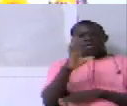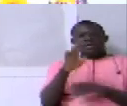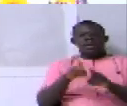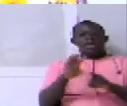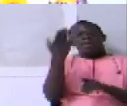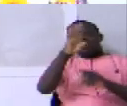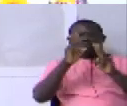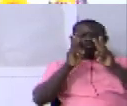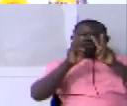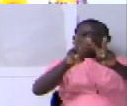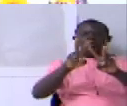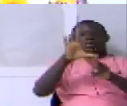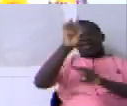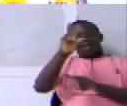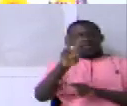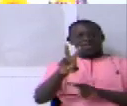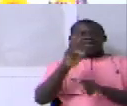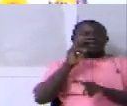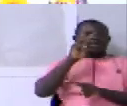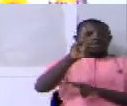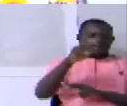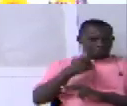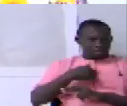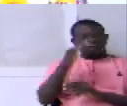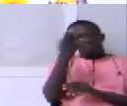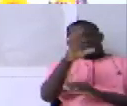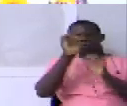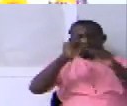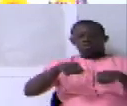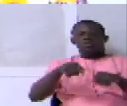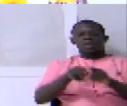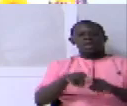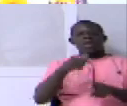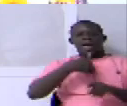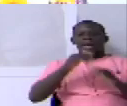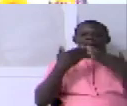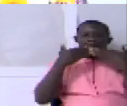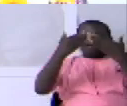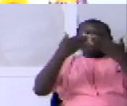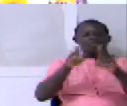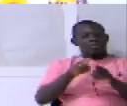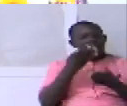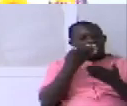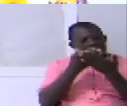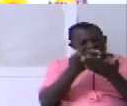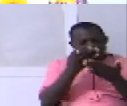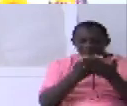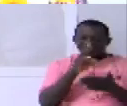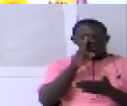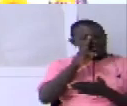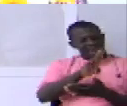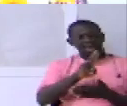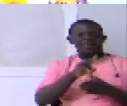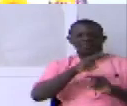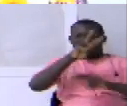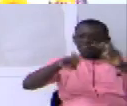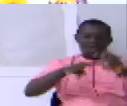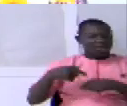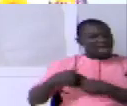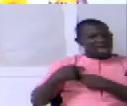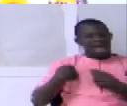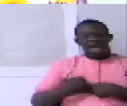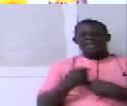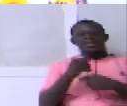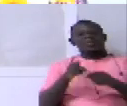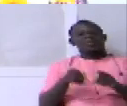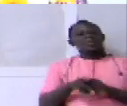might be watching at the television seeing me. Asikeno be television jube kai nyabenna. I'm telling them to find a place in their hearts. Mbafuleye ijusoko no